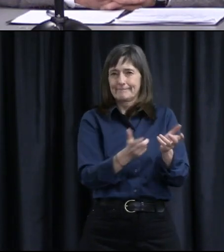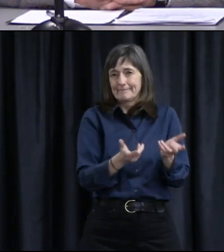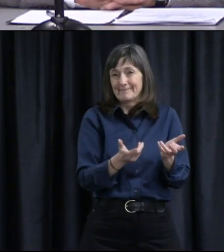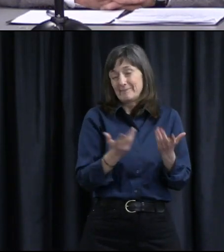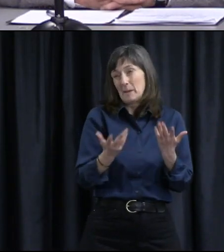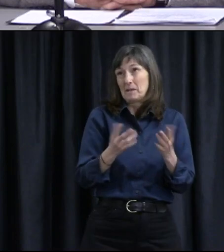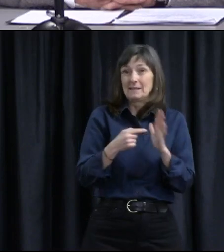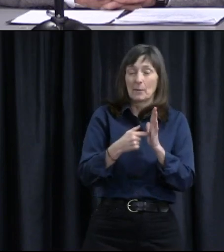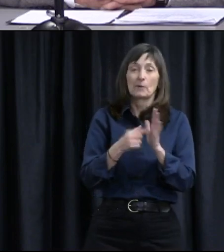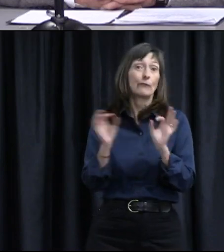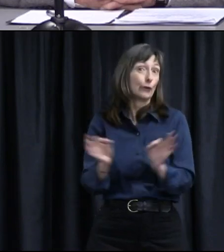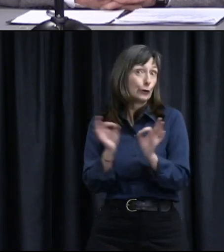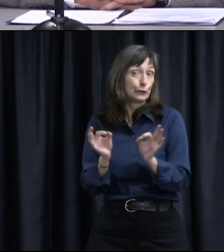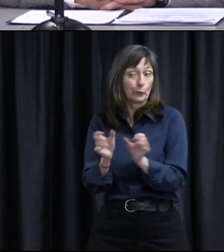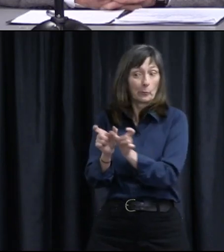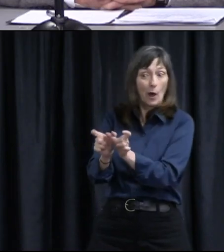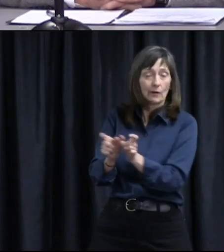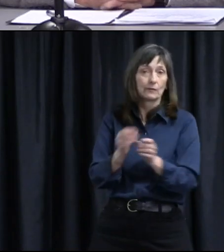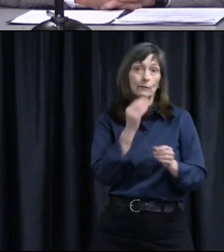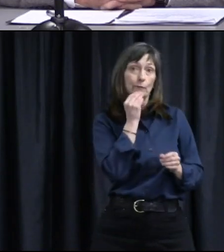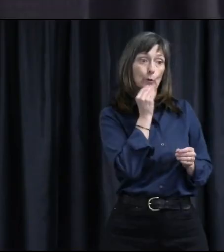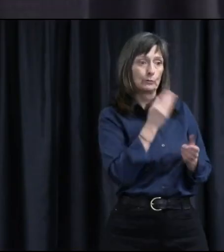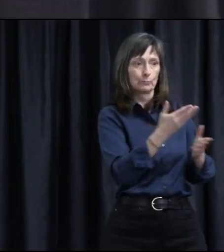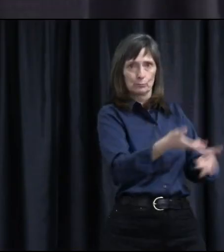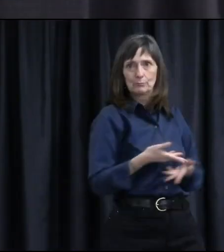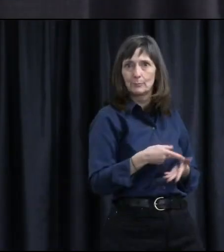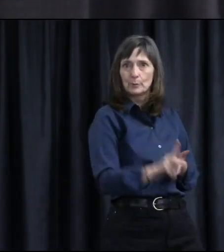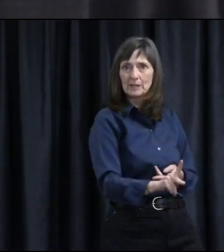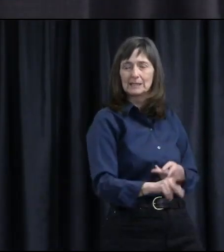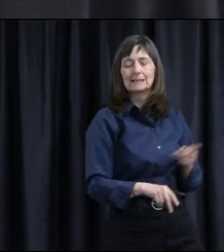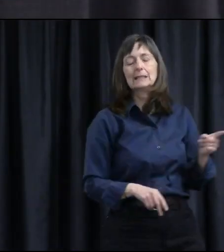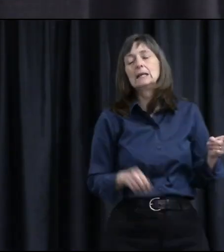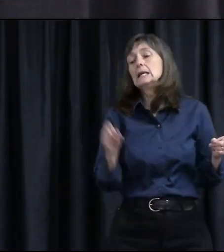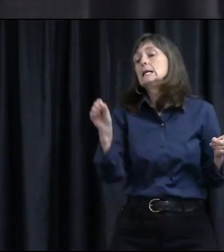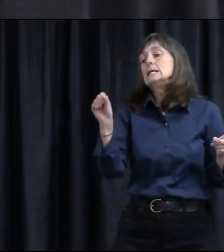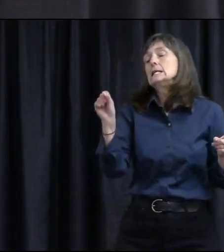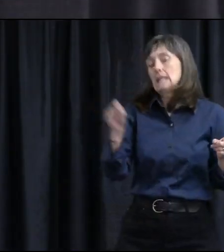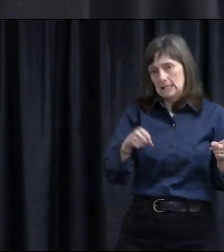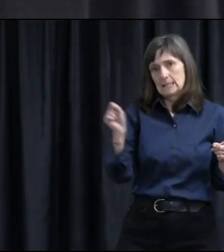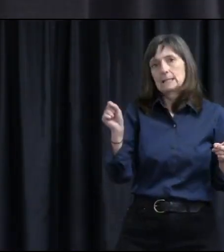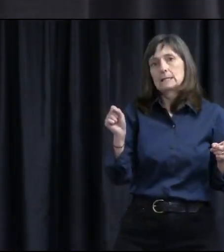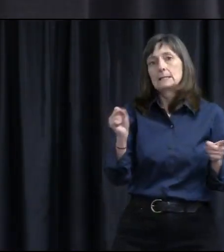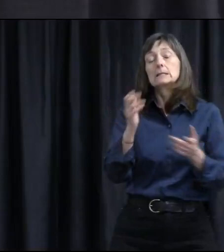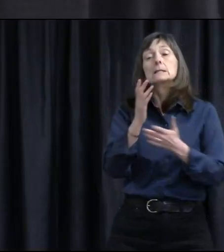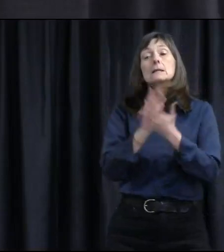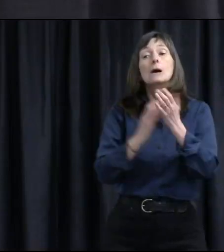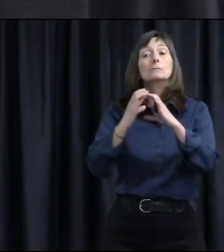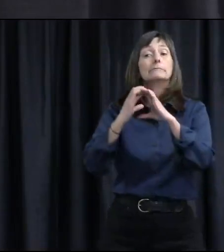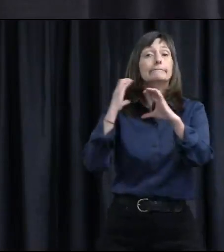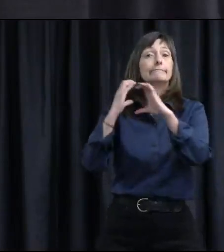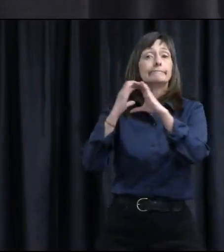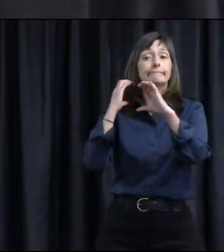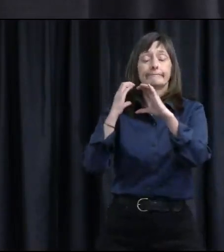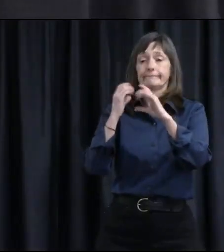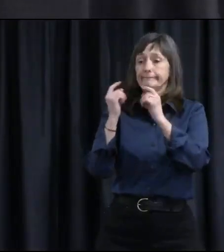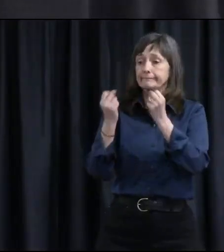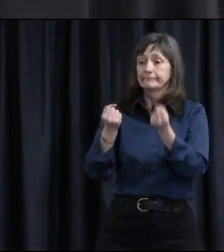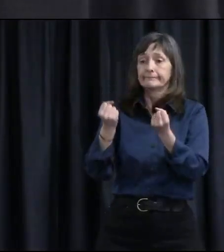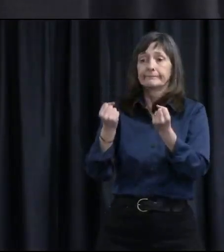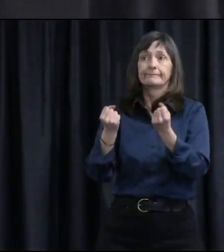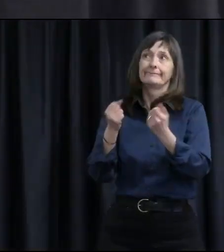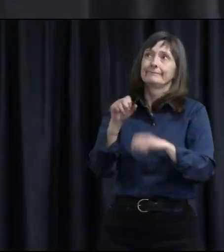furniture might have self-quarantine? Absolutely. These are for essential services. If we have tractor trailers that are coming in here with a